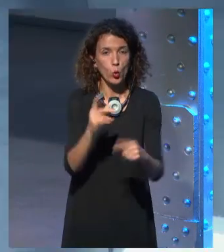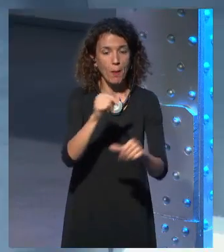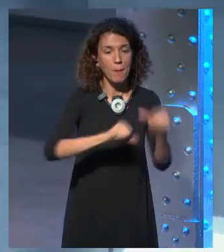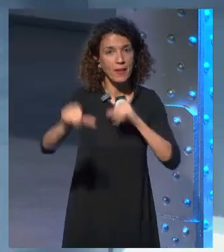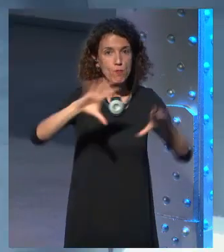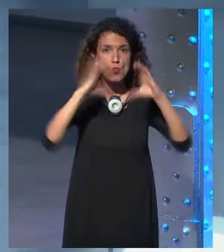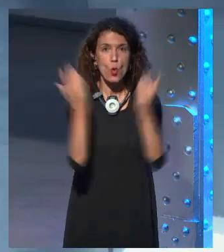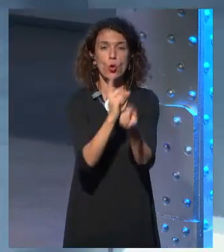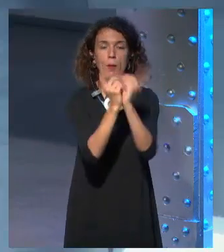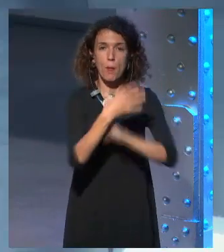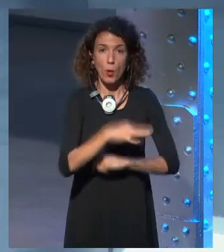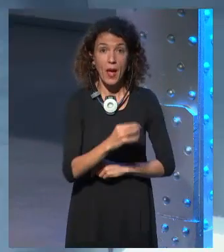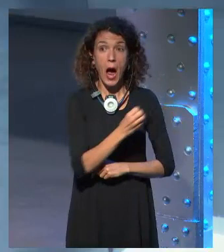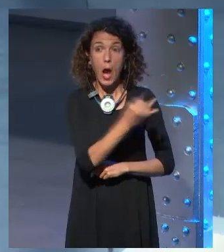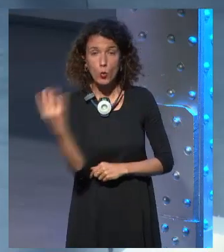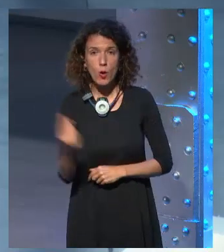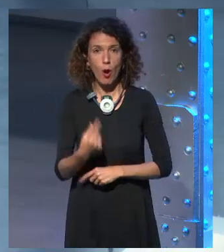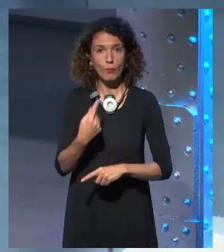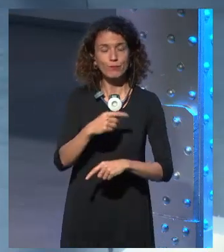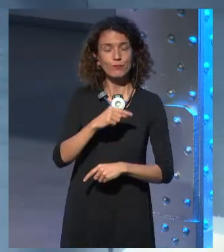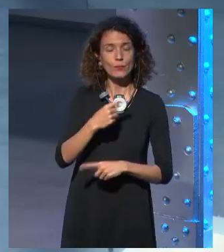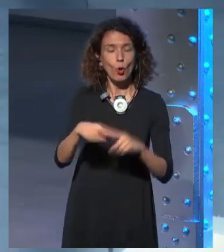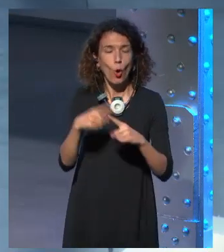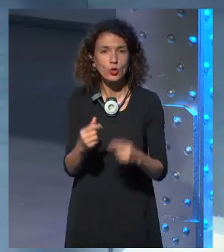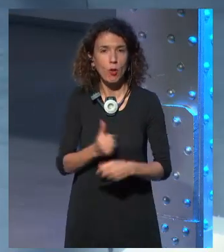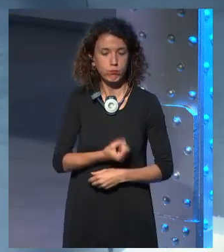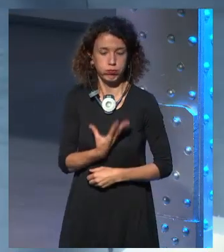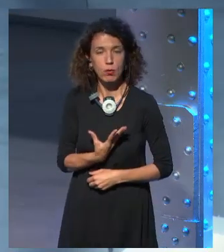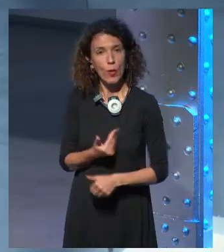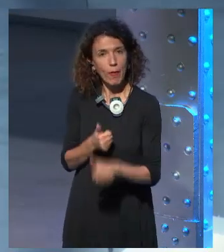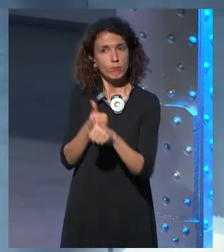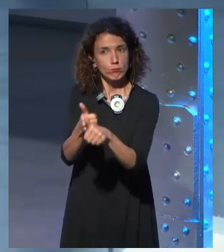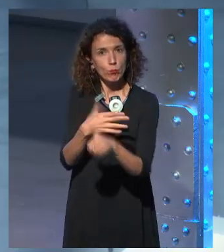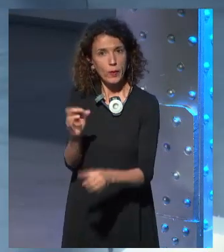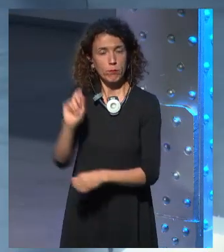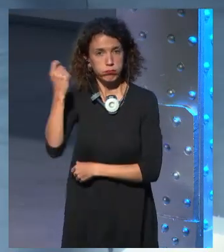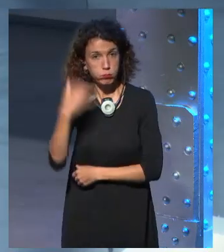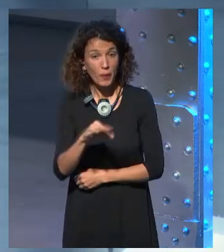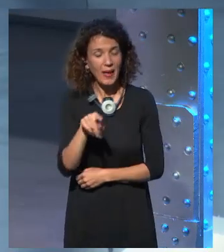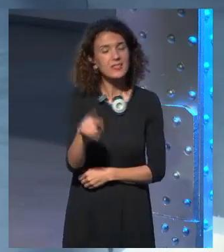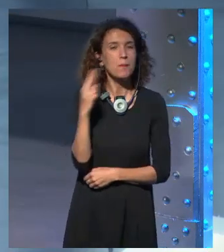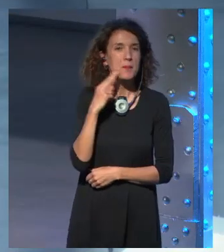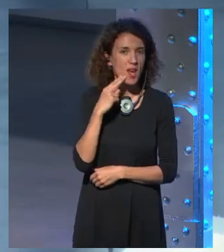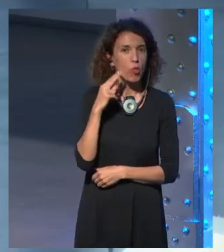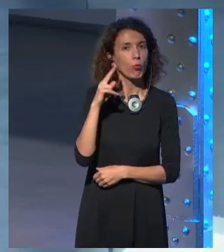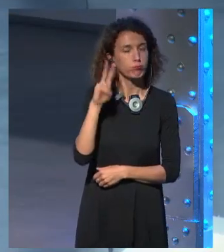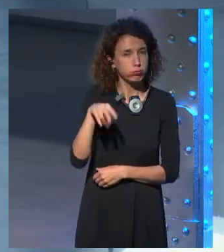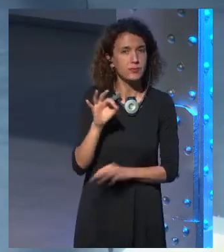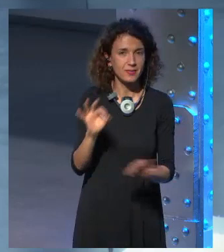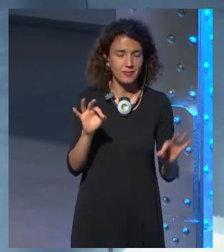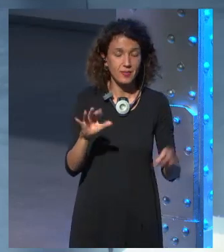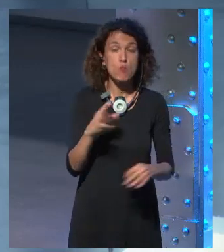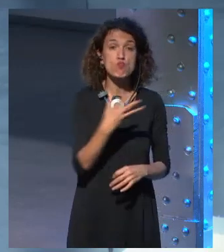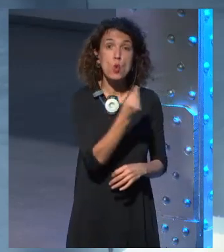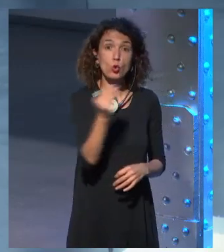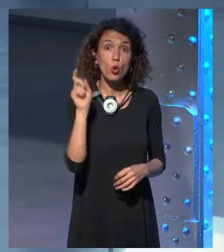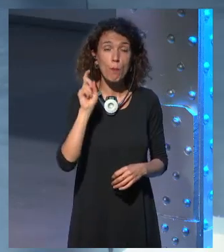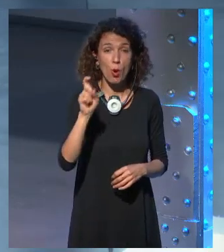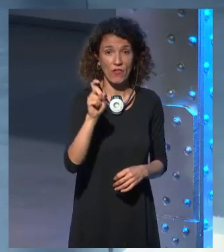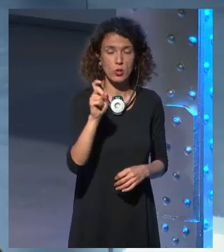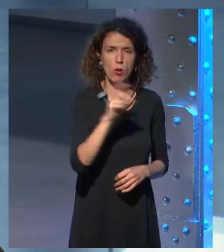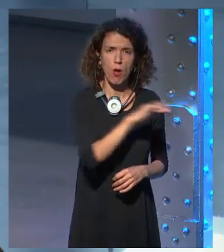also a huge fear of mine. And there is, on the teacher front, there's a lot of criticism of teachers and not